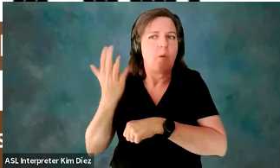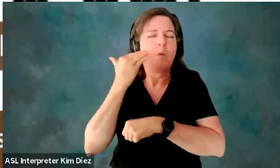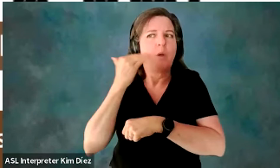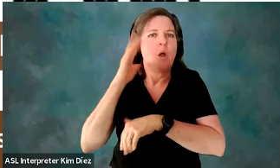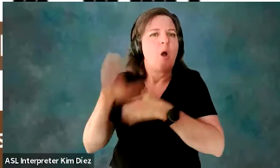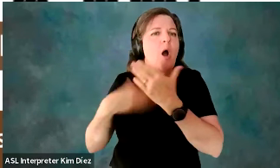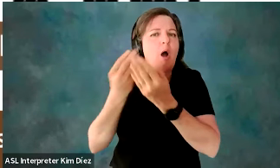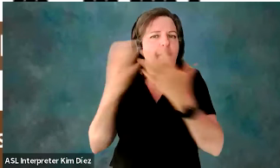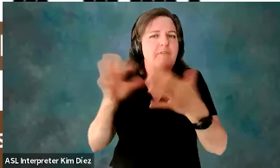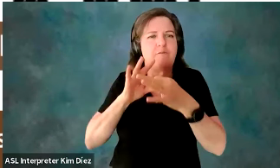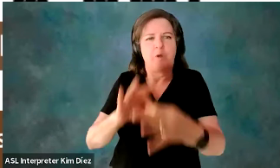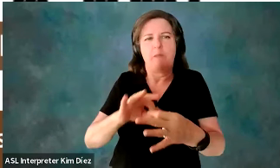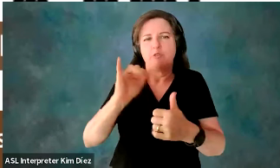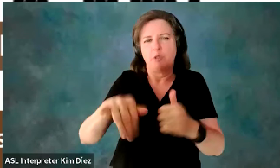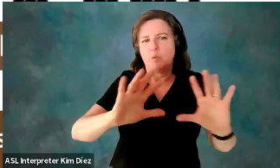those classifications.